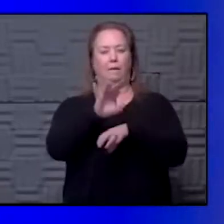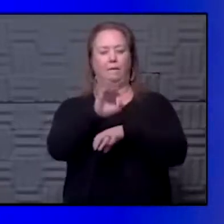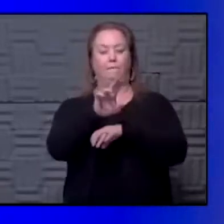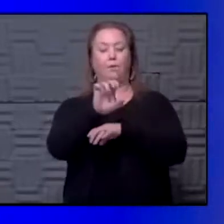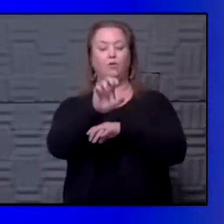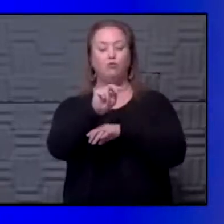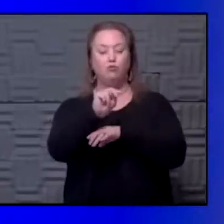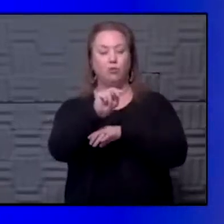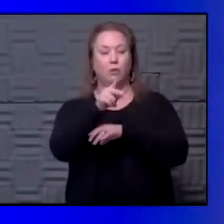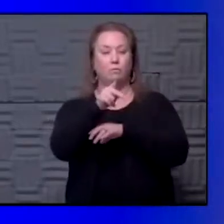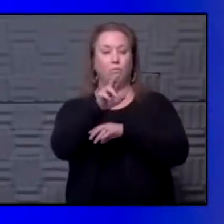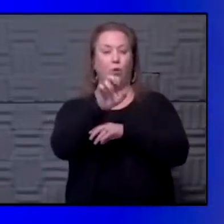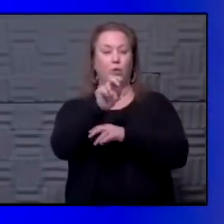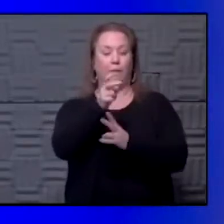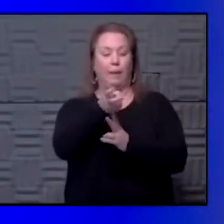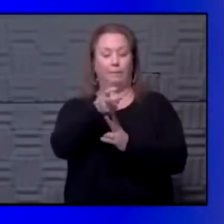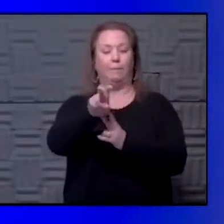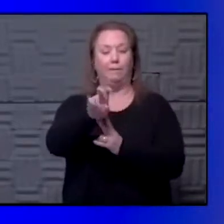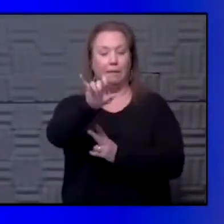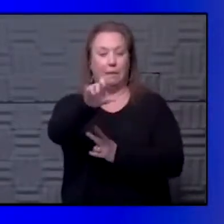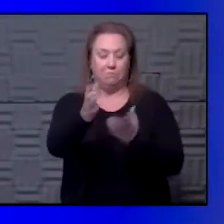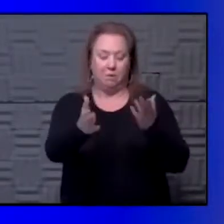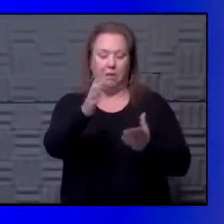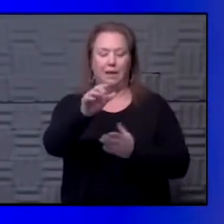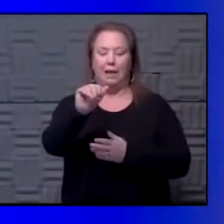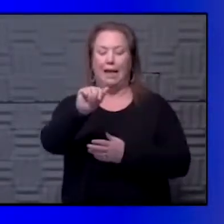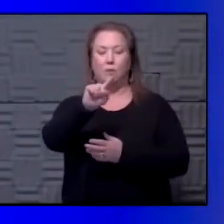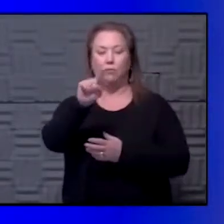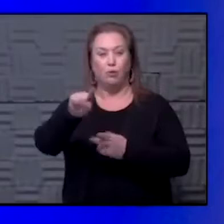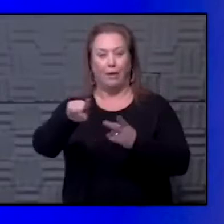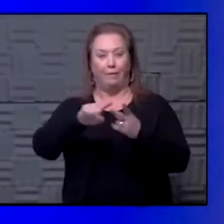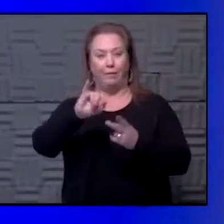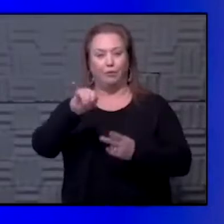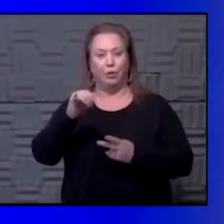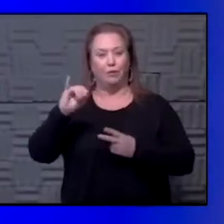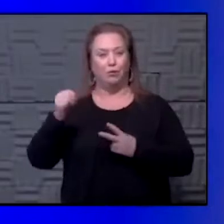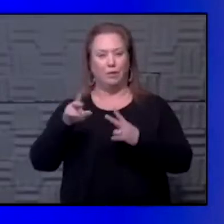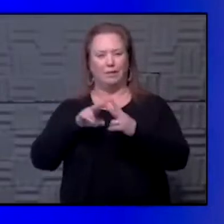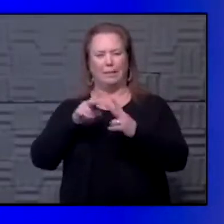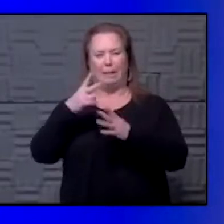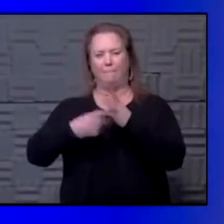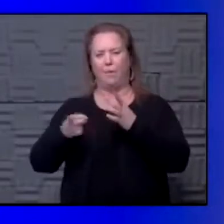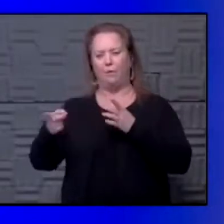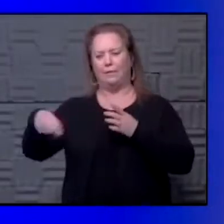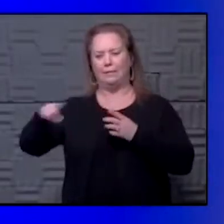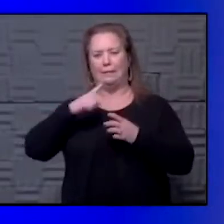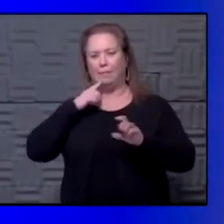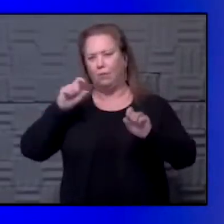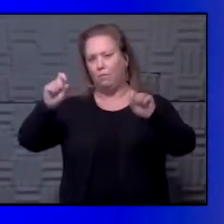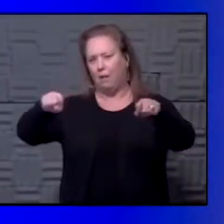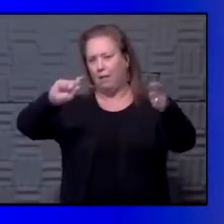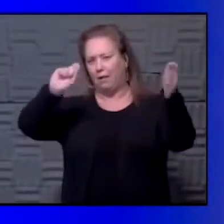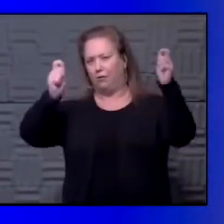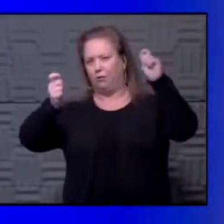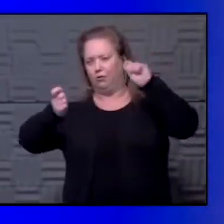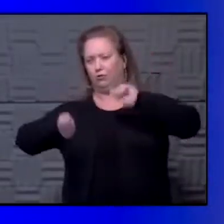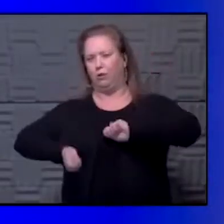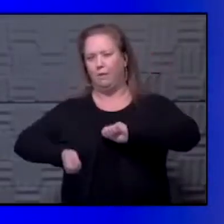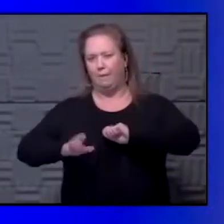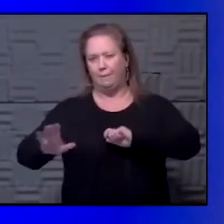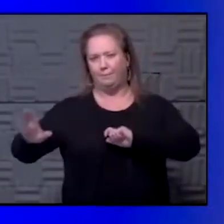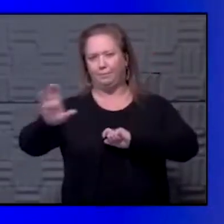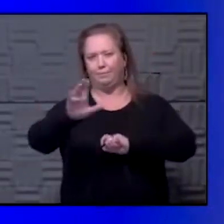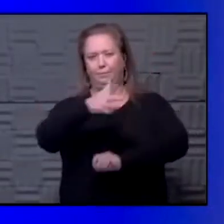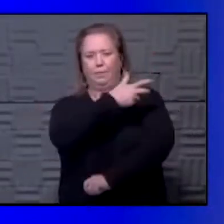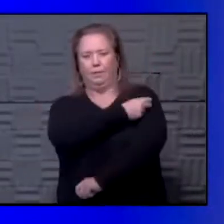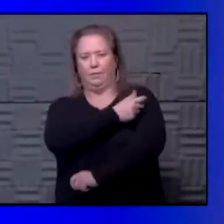they can pivot as well. We think with the AstraZeneca and the Johnson & Johnson, I think they said their ability to change or pivot will